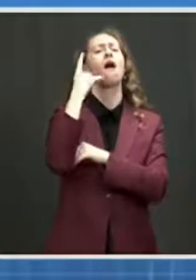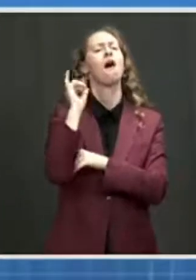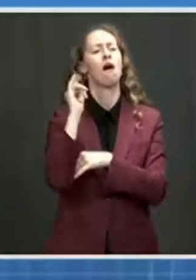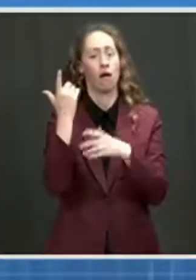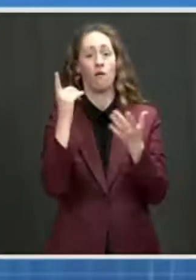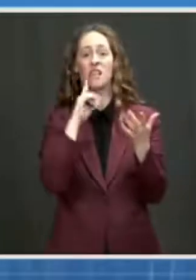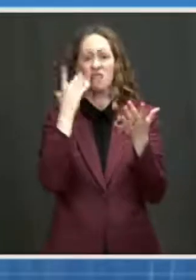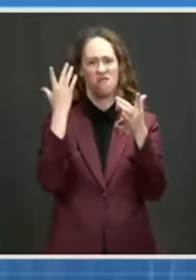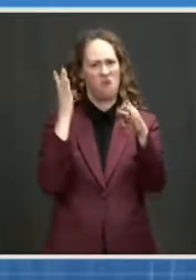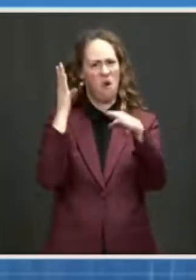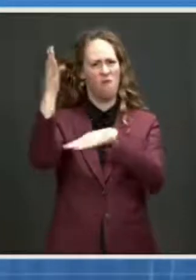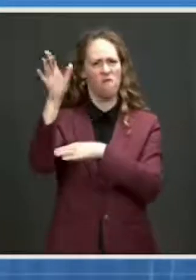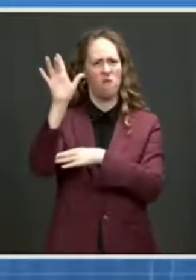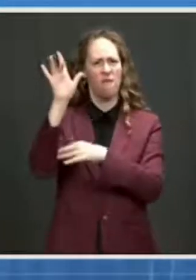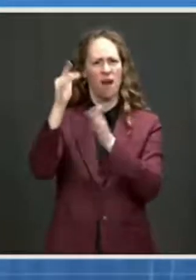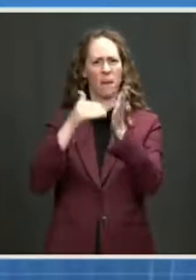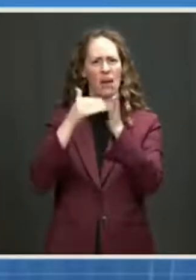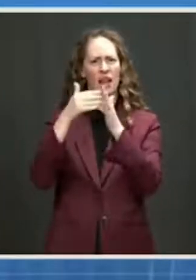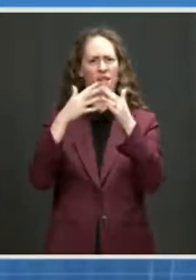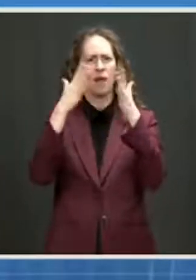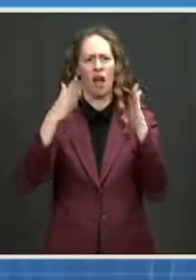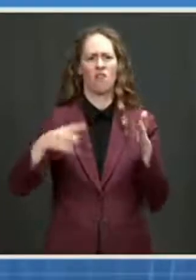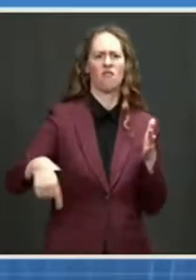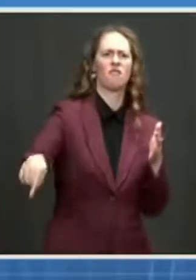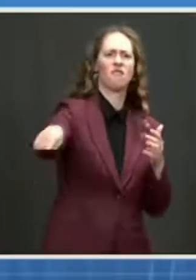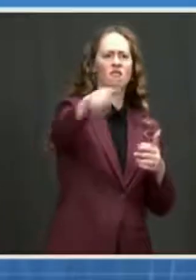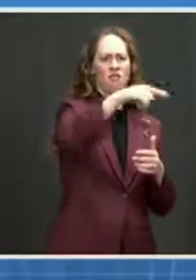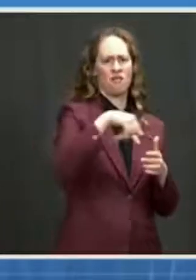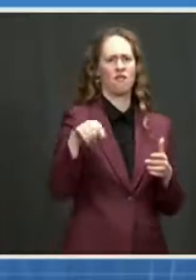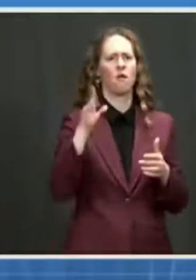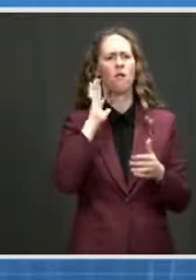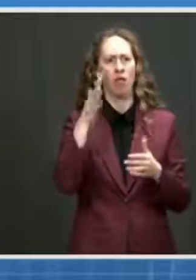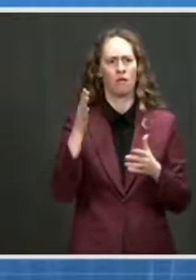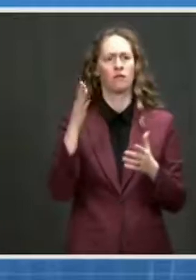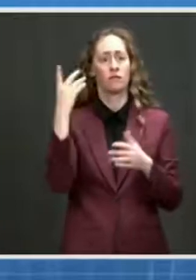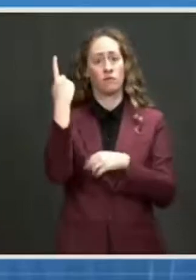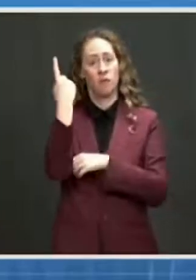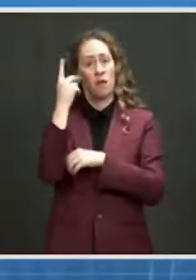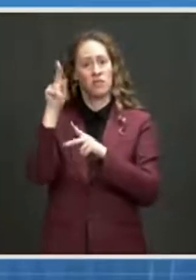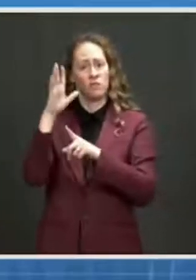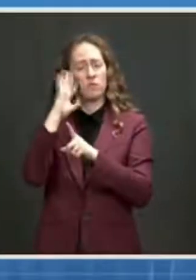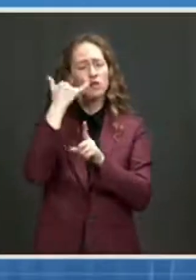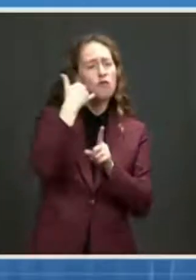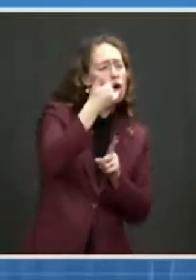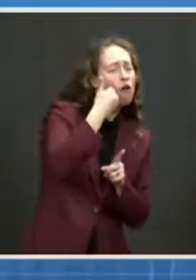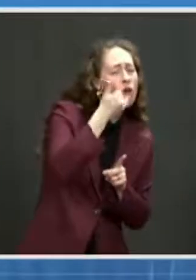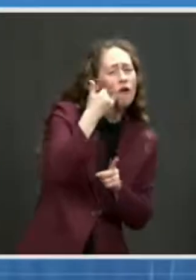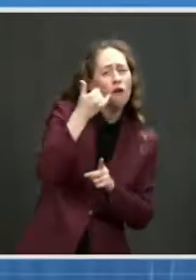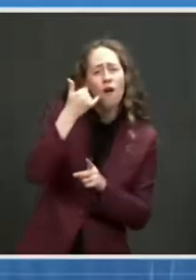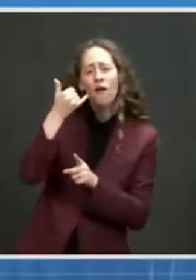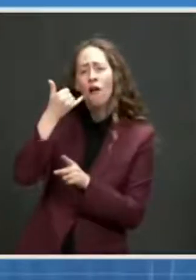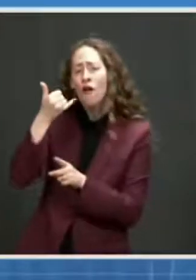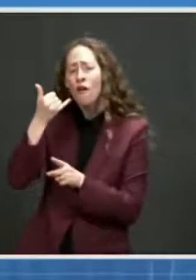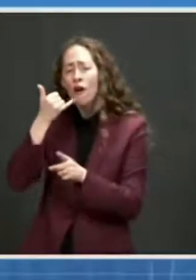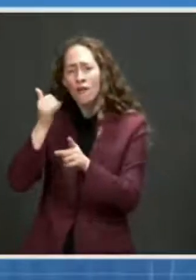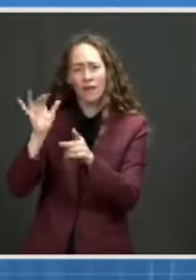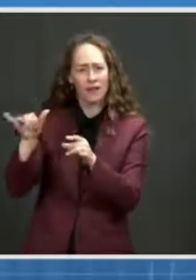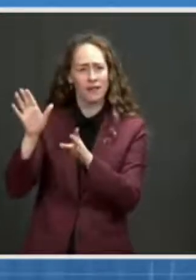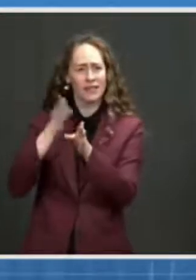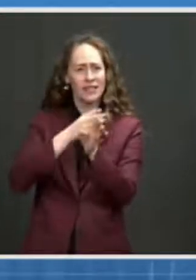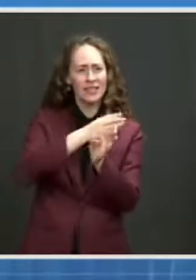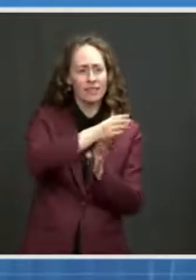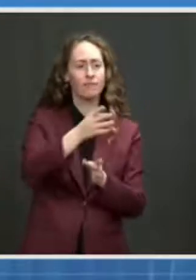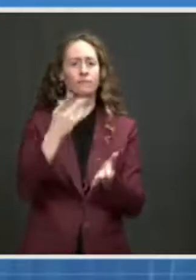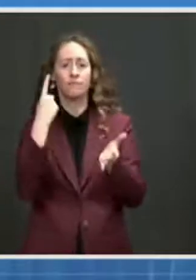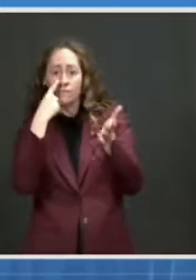phone. And when Centene reaches someone who's unvaccinated, they will connect them to their physician directly and help